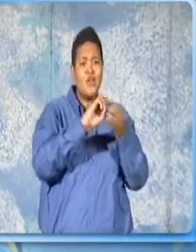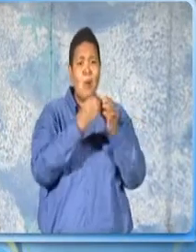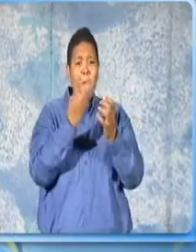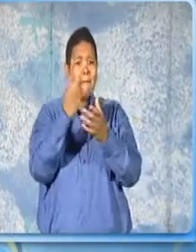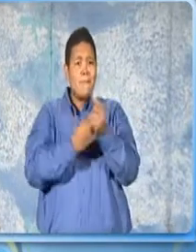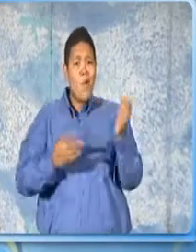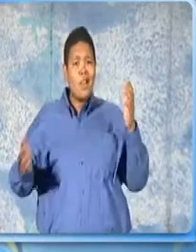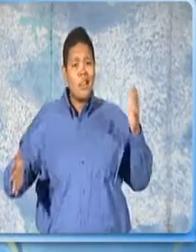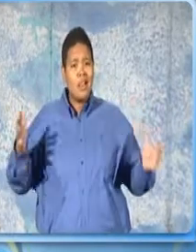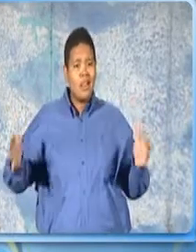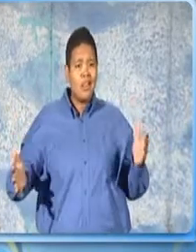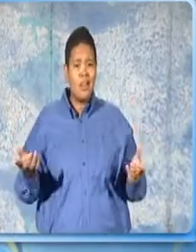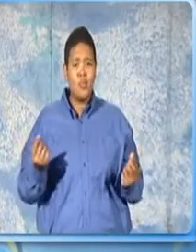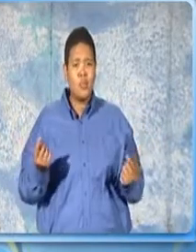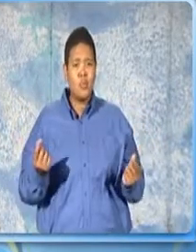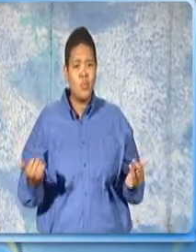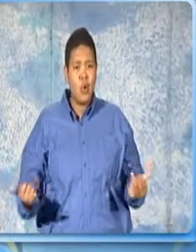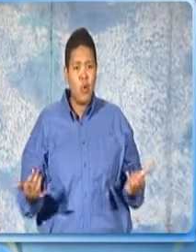the equation.